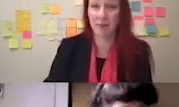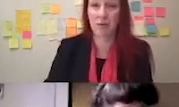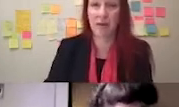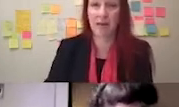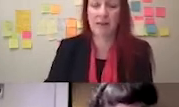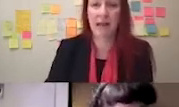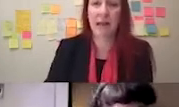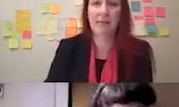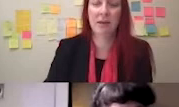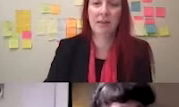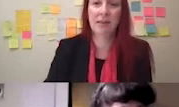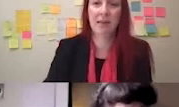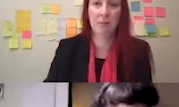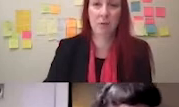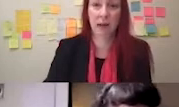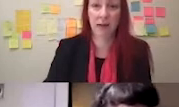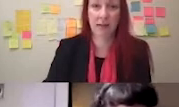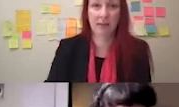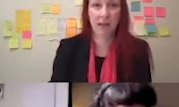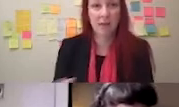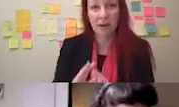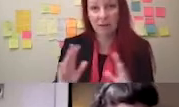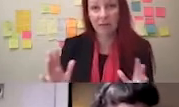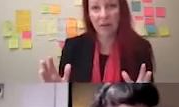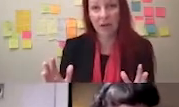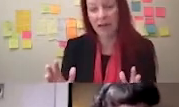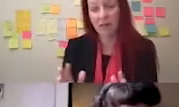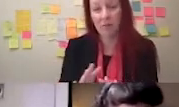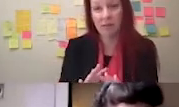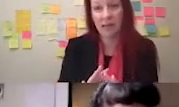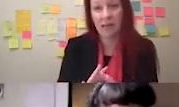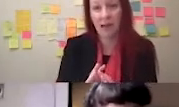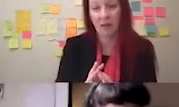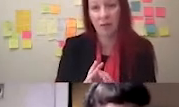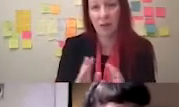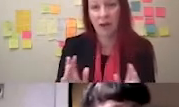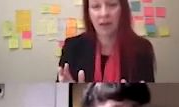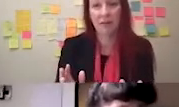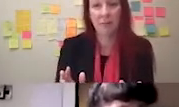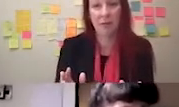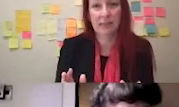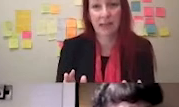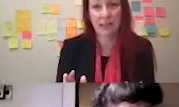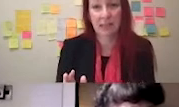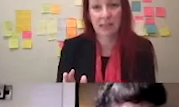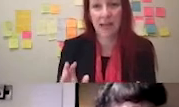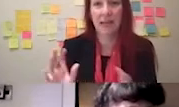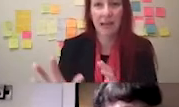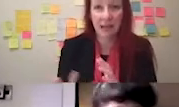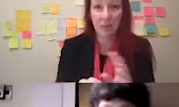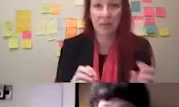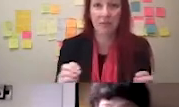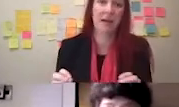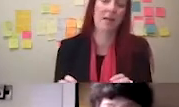us and support us as much as they support others. So our framework, as you'll see throughout each of the presentations